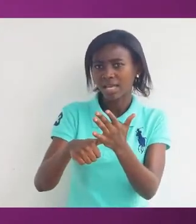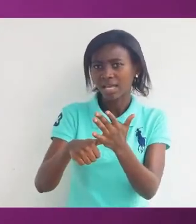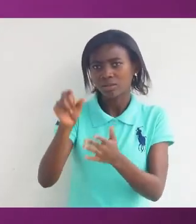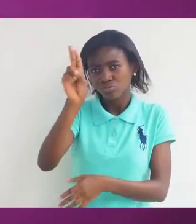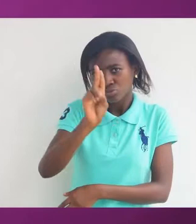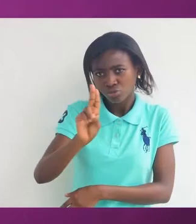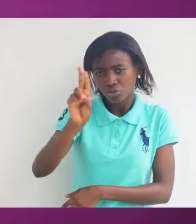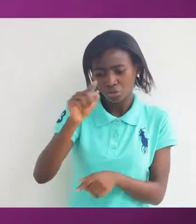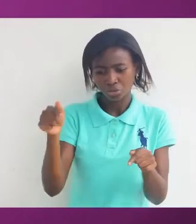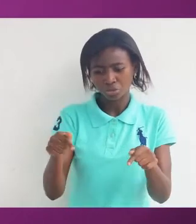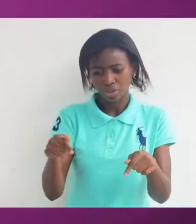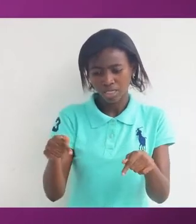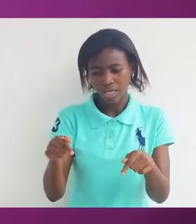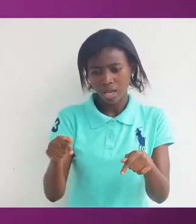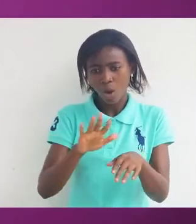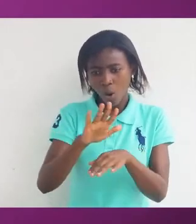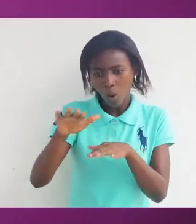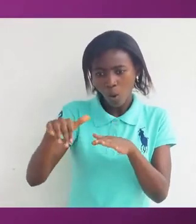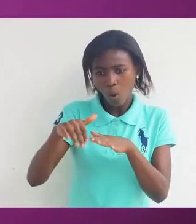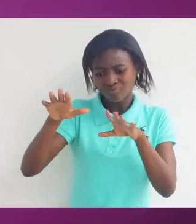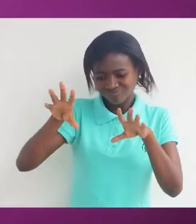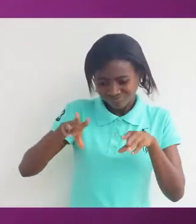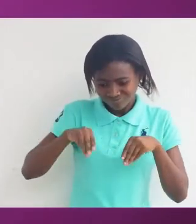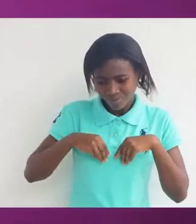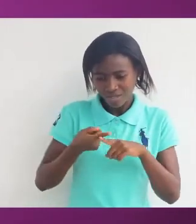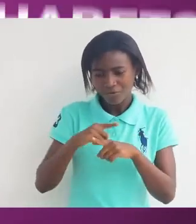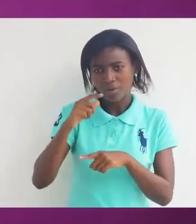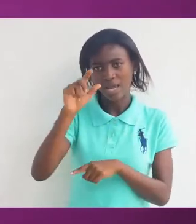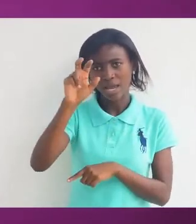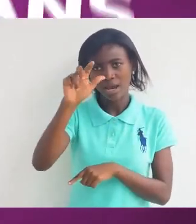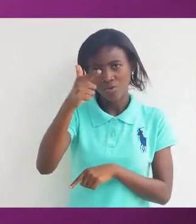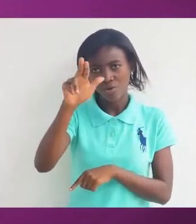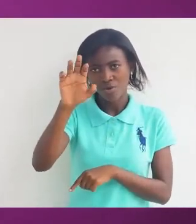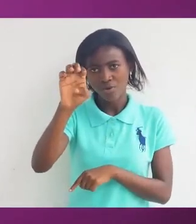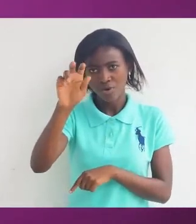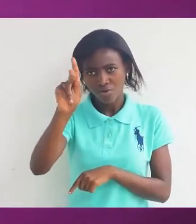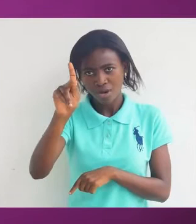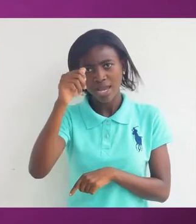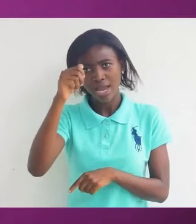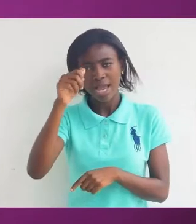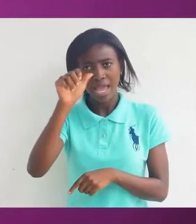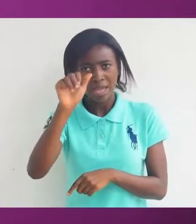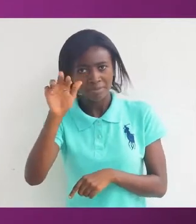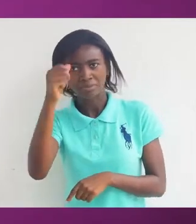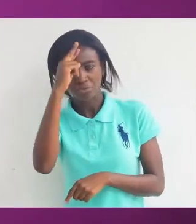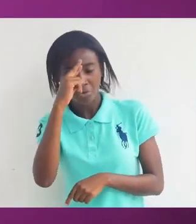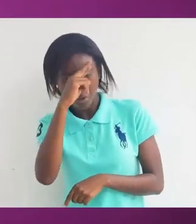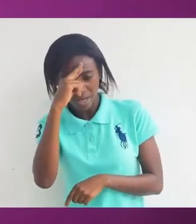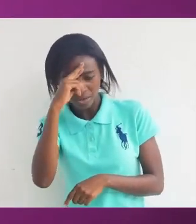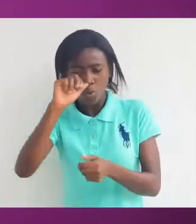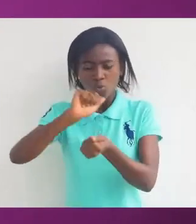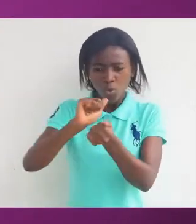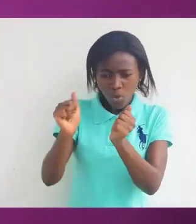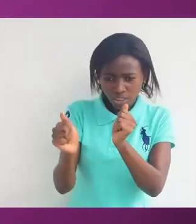used today were adopted from the Greek alphabet by the Romans, who modified this